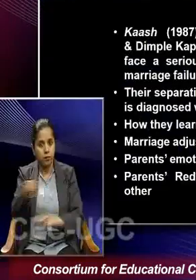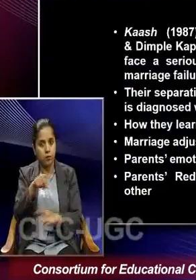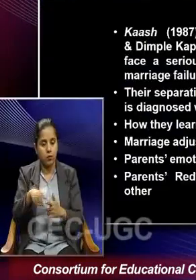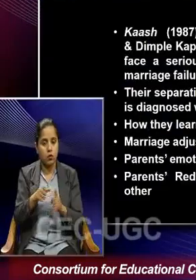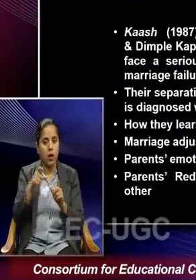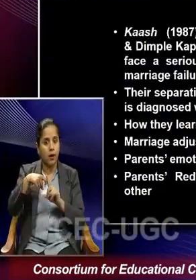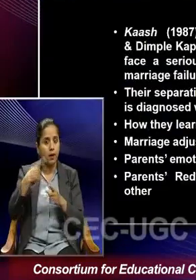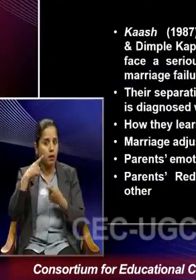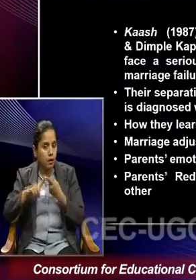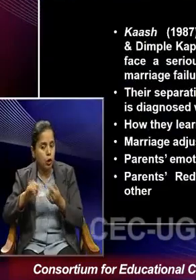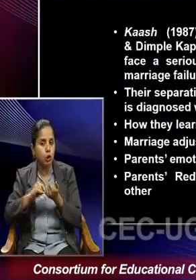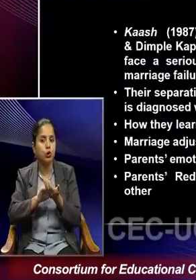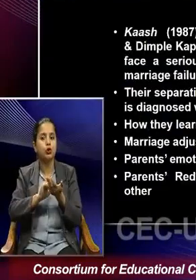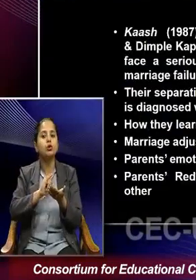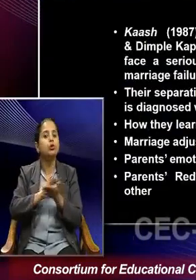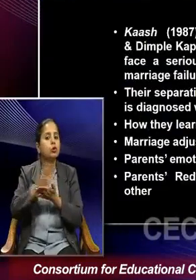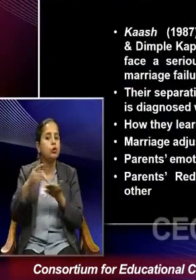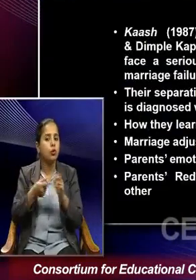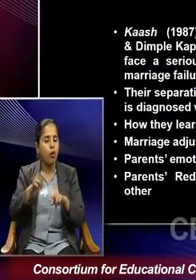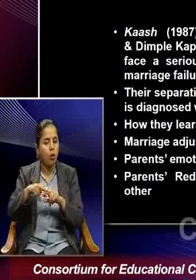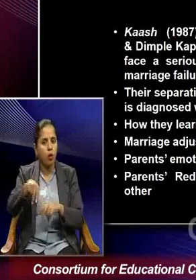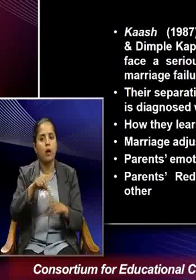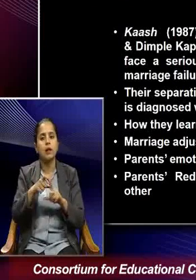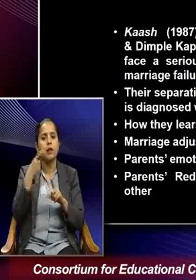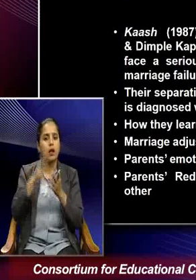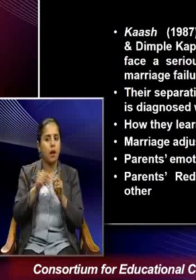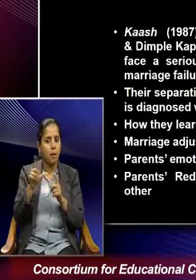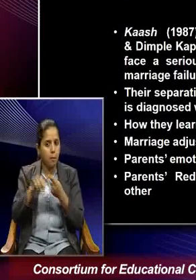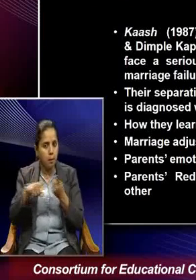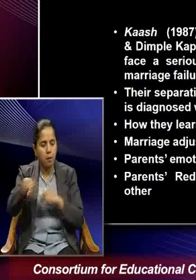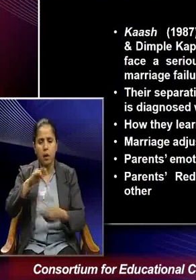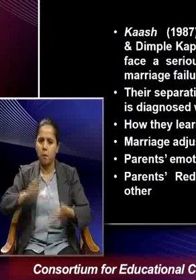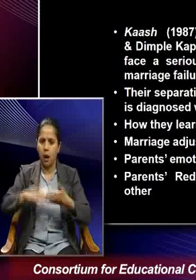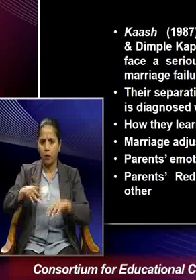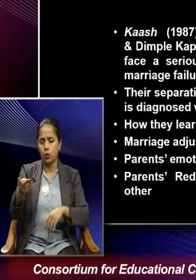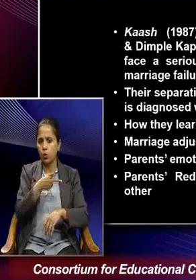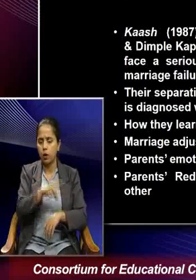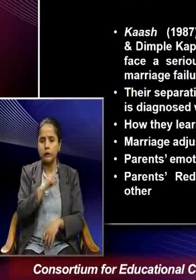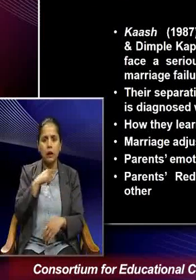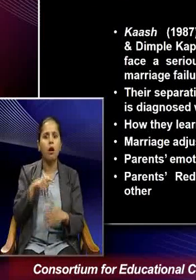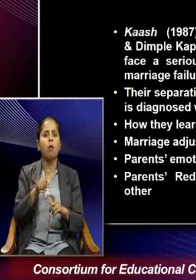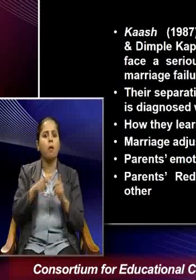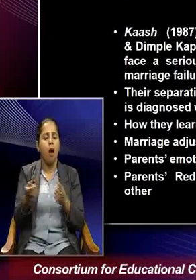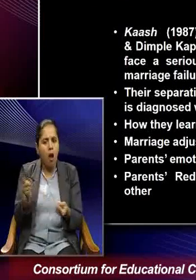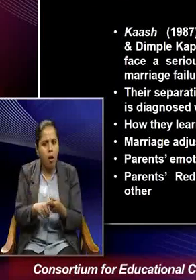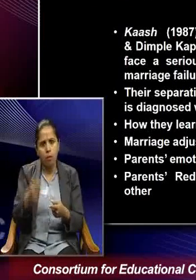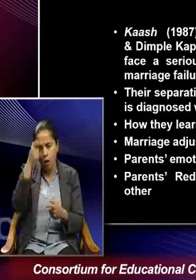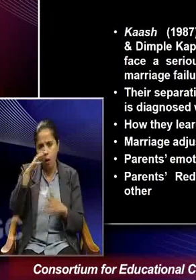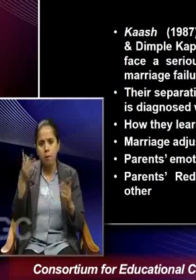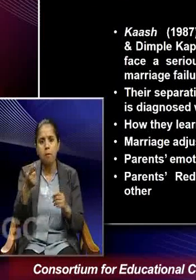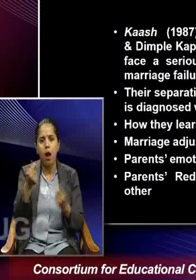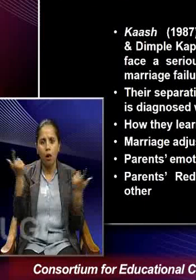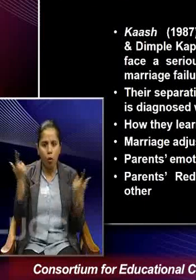Dimple Kapadia as a married couple, and who face a serious crisis after a